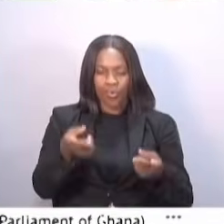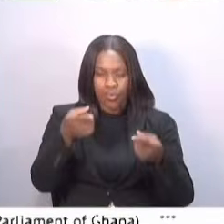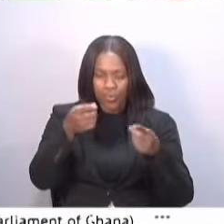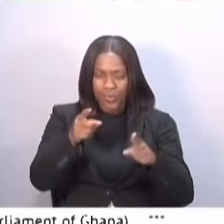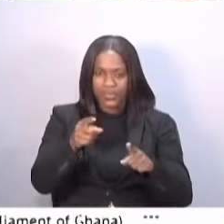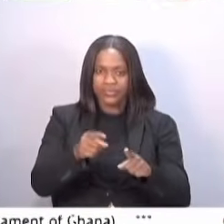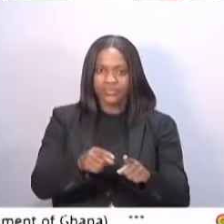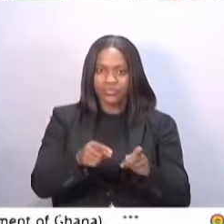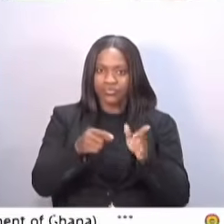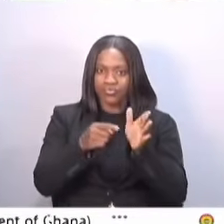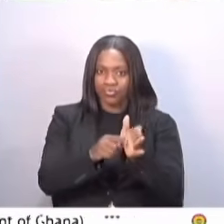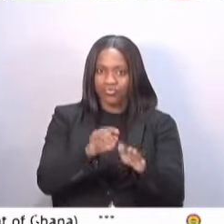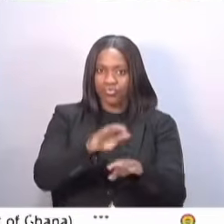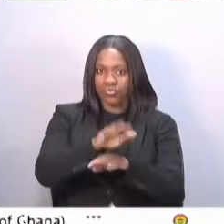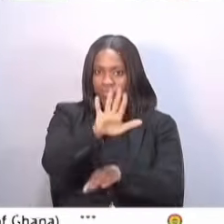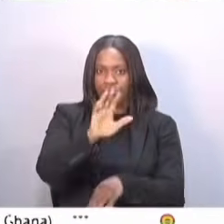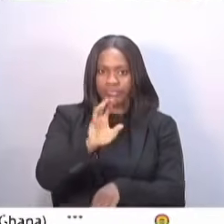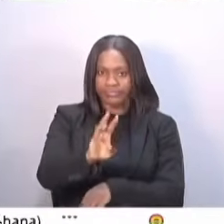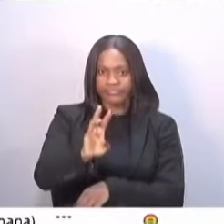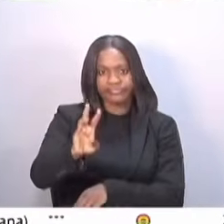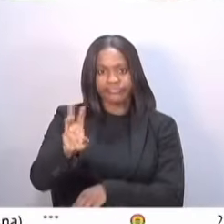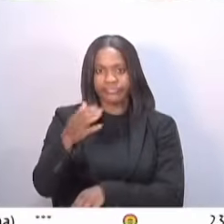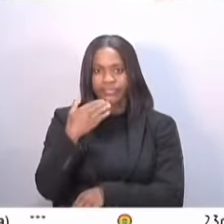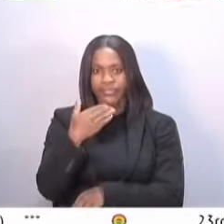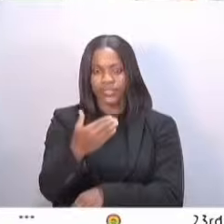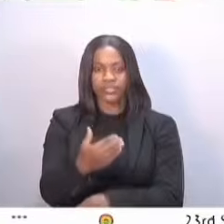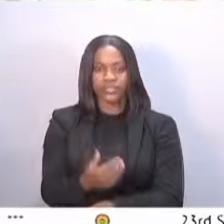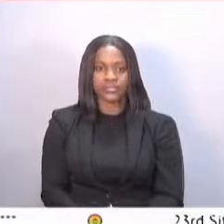going to be published? Thank you.